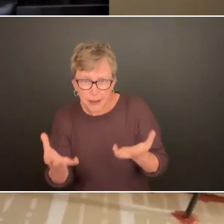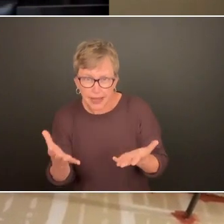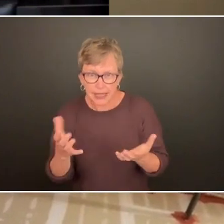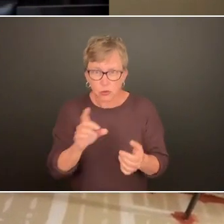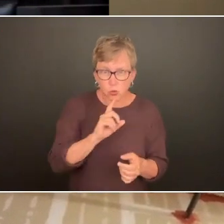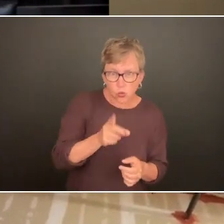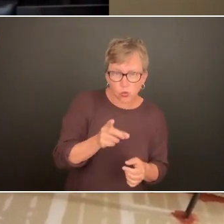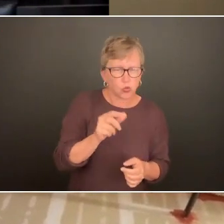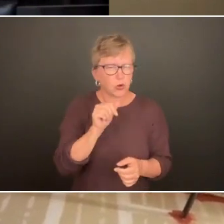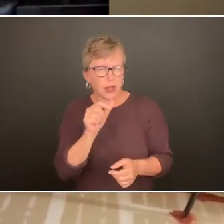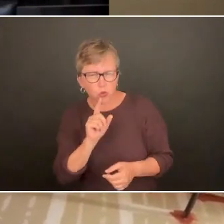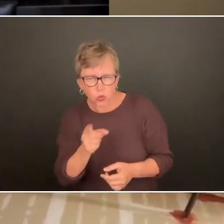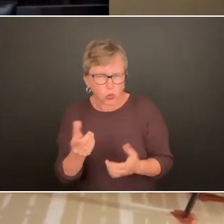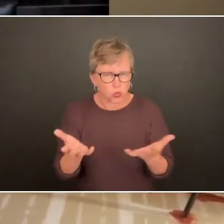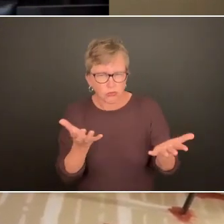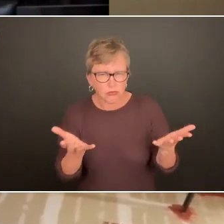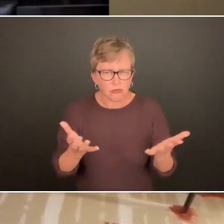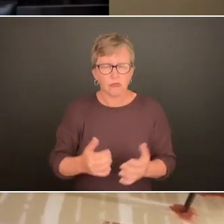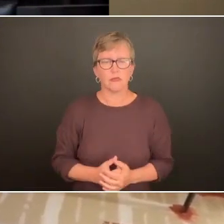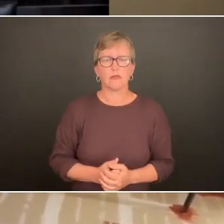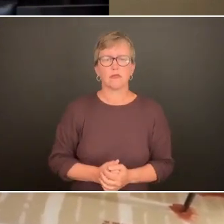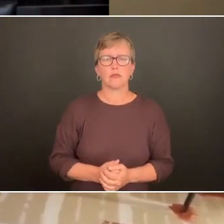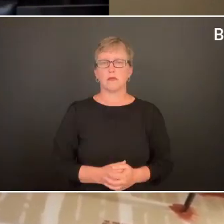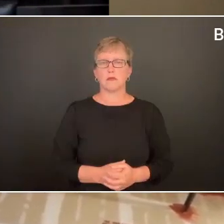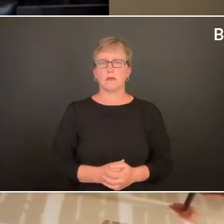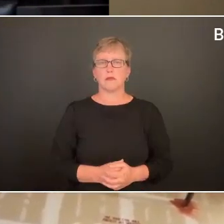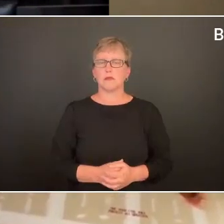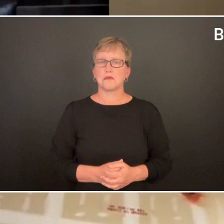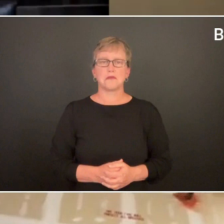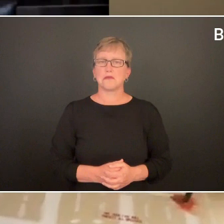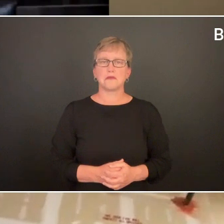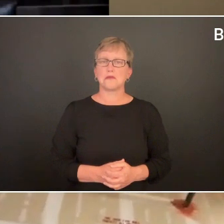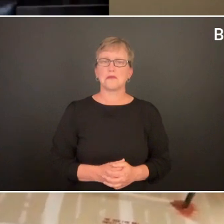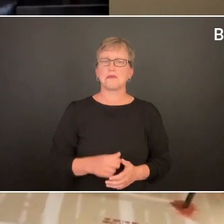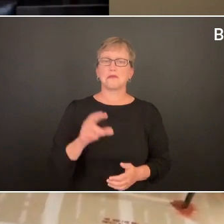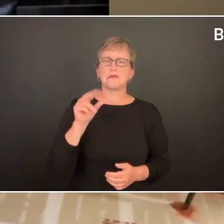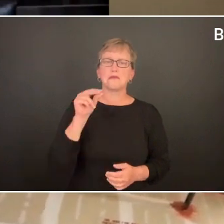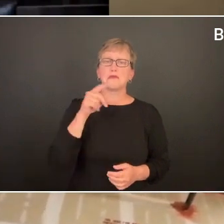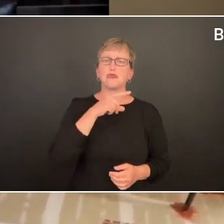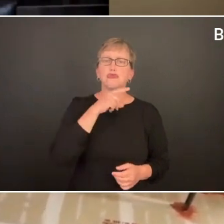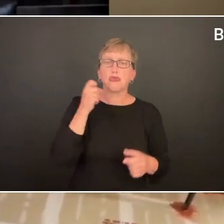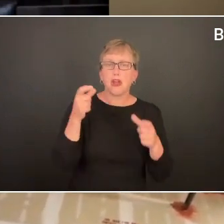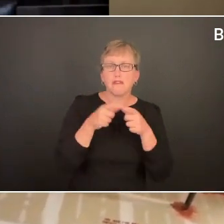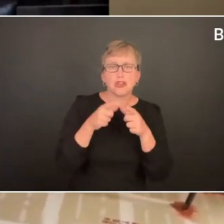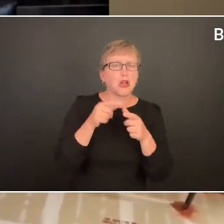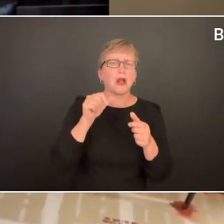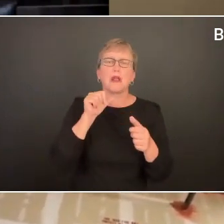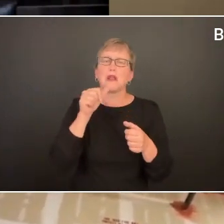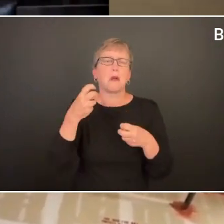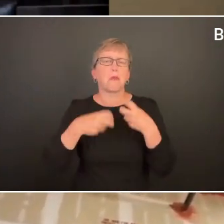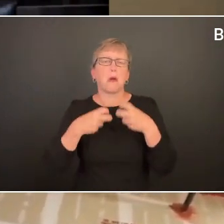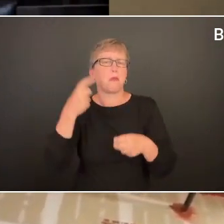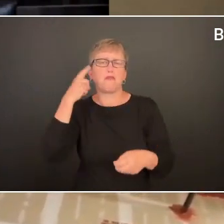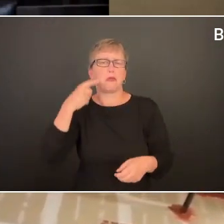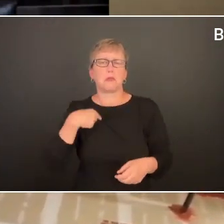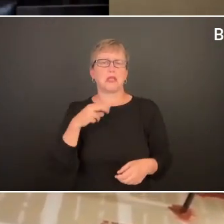many. Am I correct to say that, or is that not an issue? So that's not an issue for me. I know it could be an